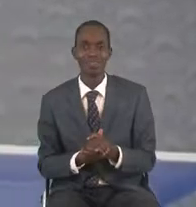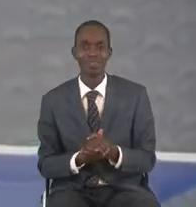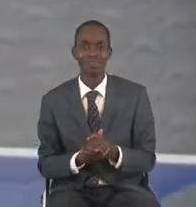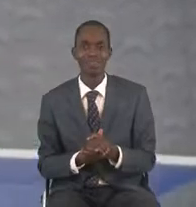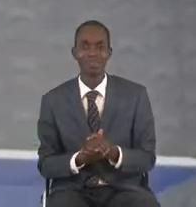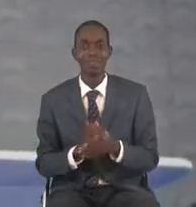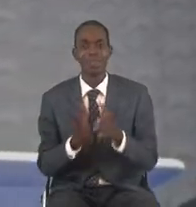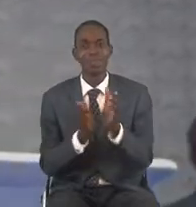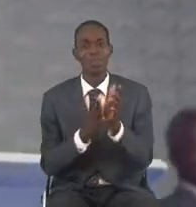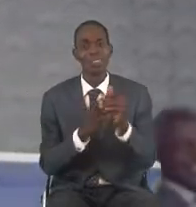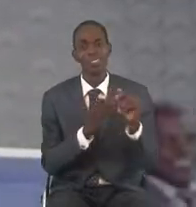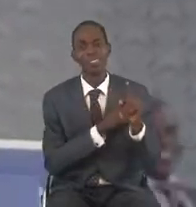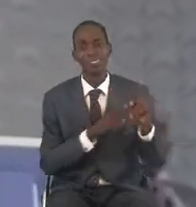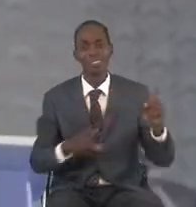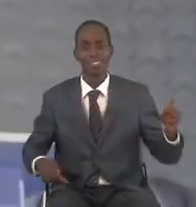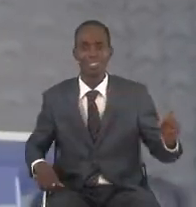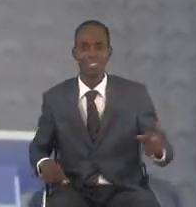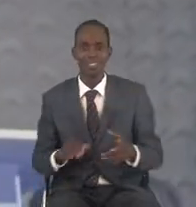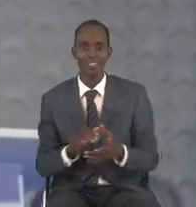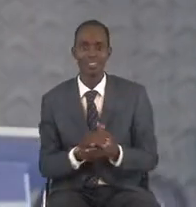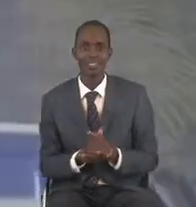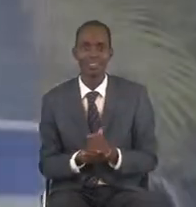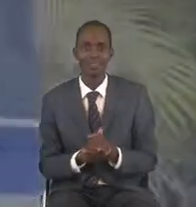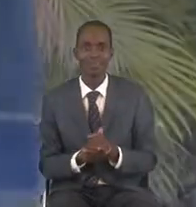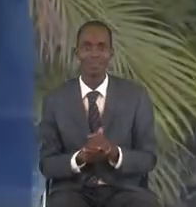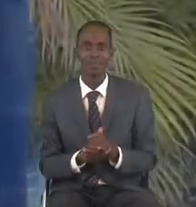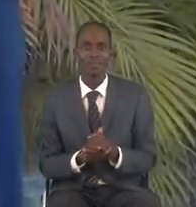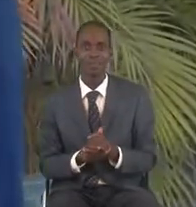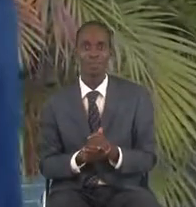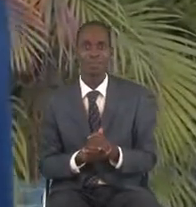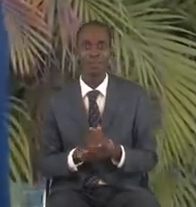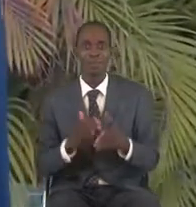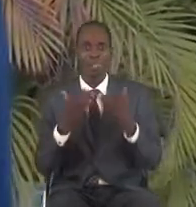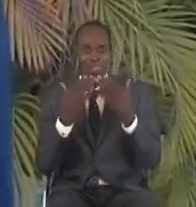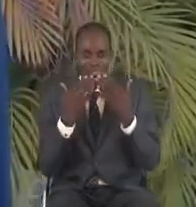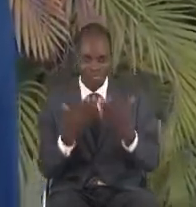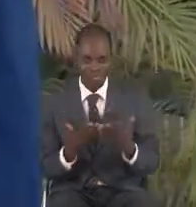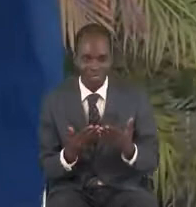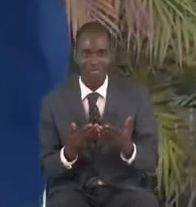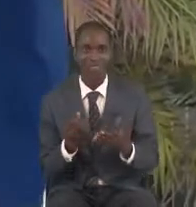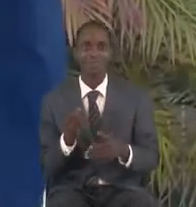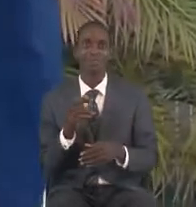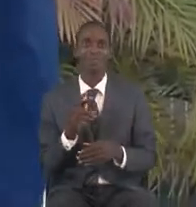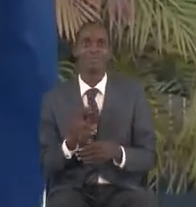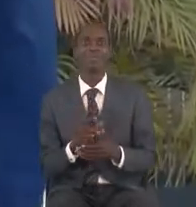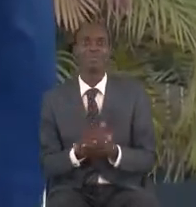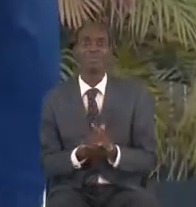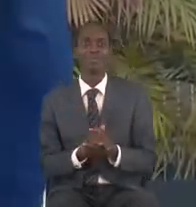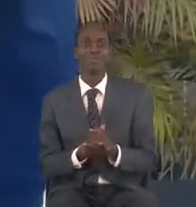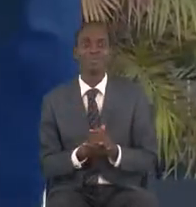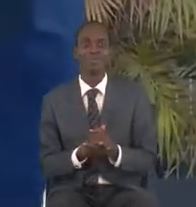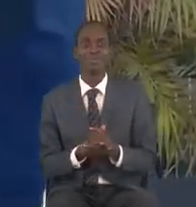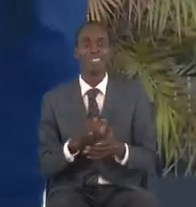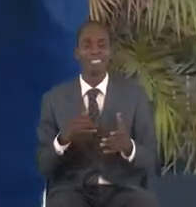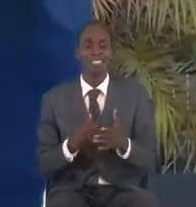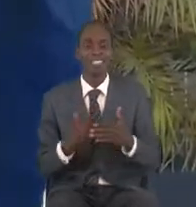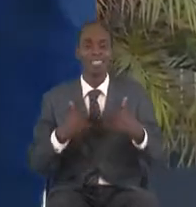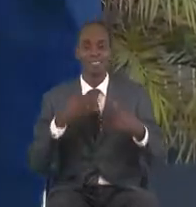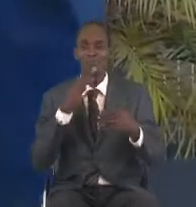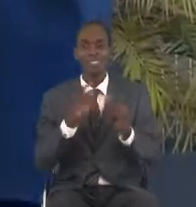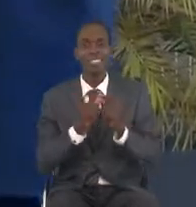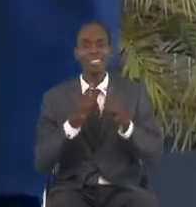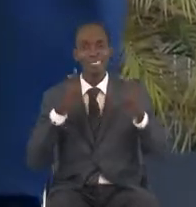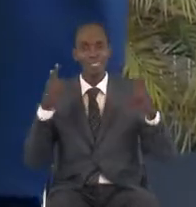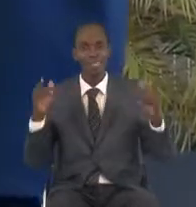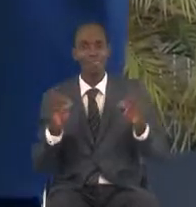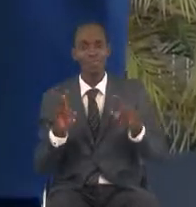Praise the Lord. Well, once again, thank you, sir. It's been an awesome privilege relating with